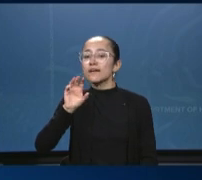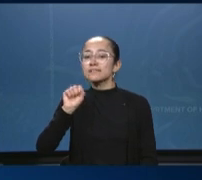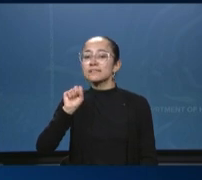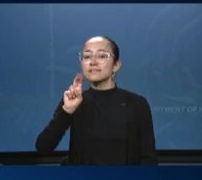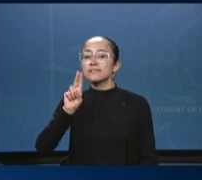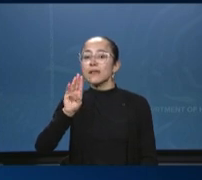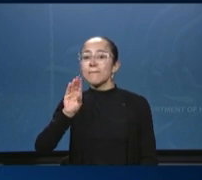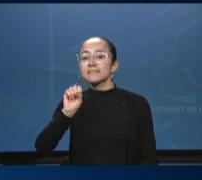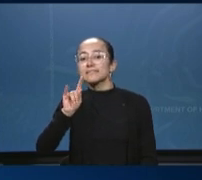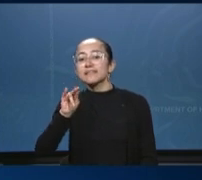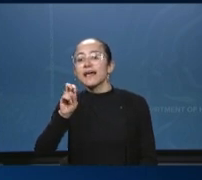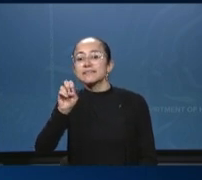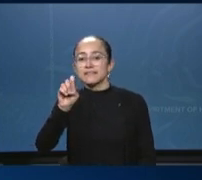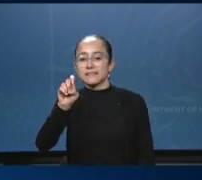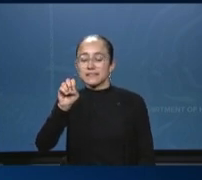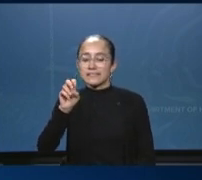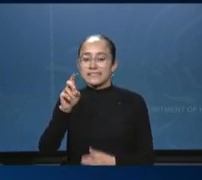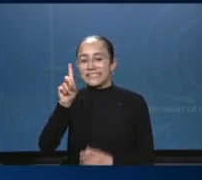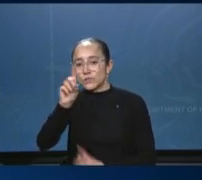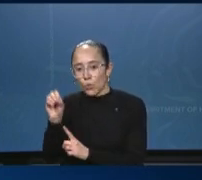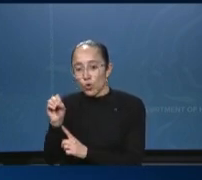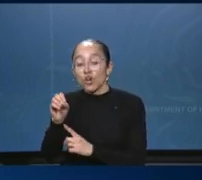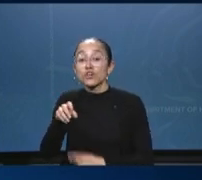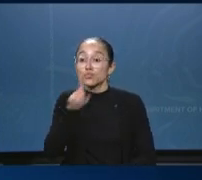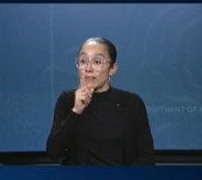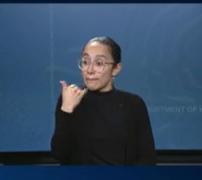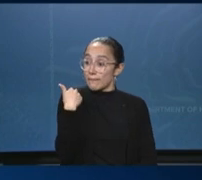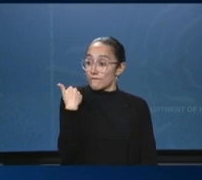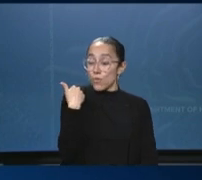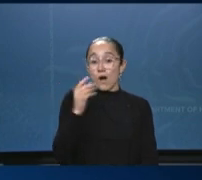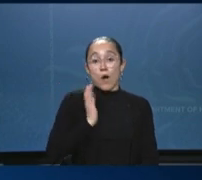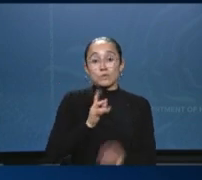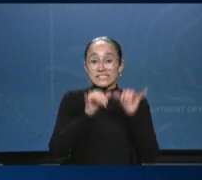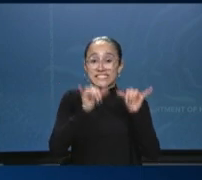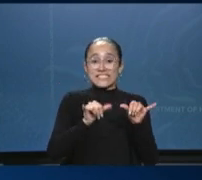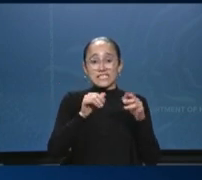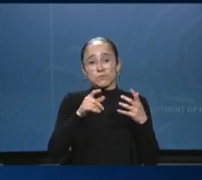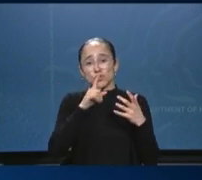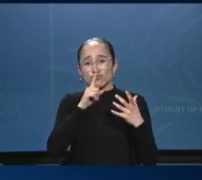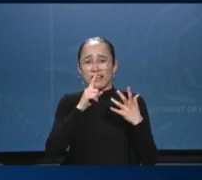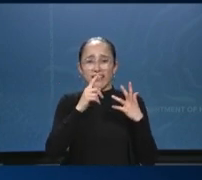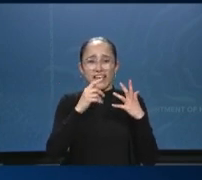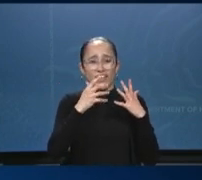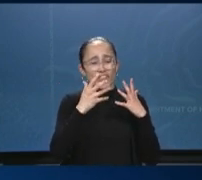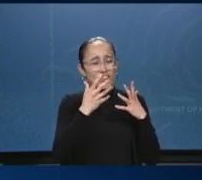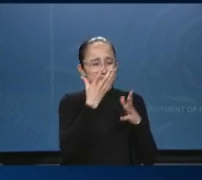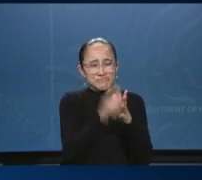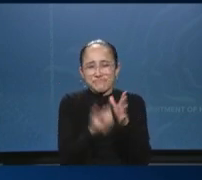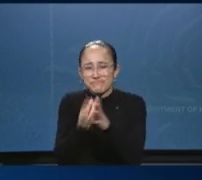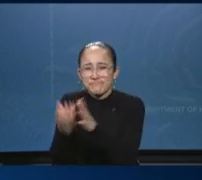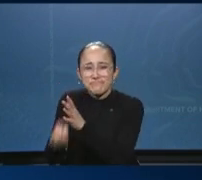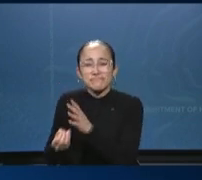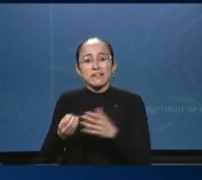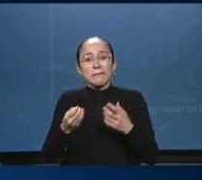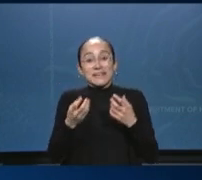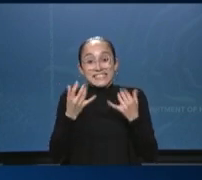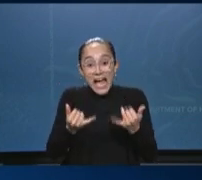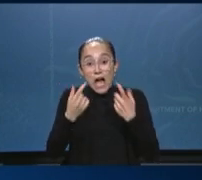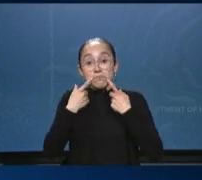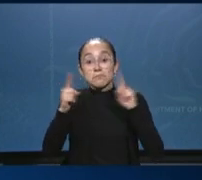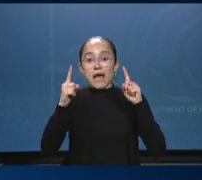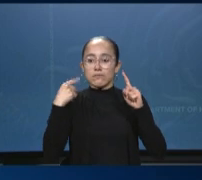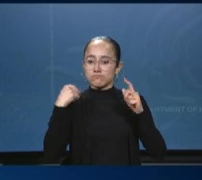from a behavioral health system that was really fragmented and really brought us together so that we could start to